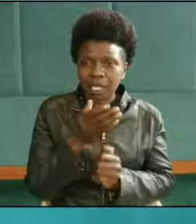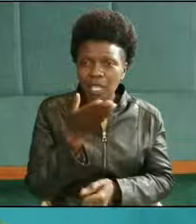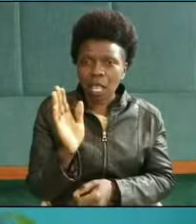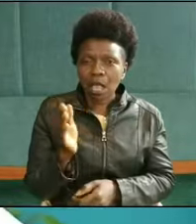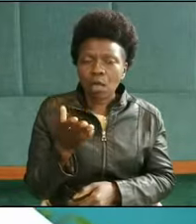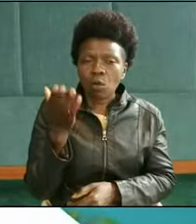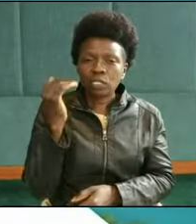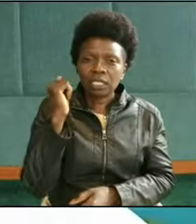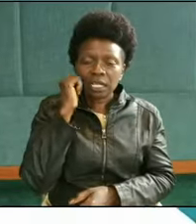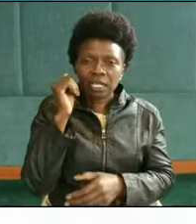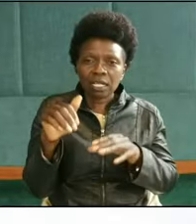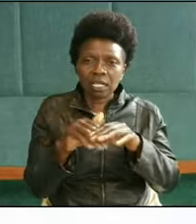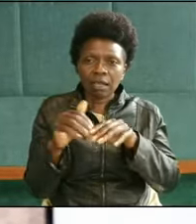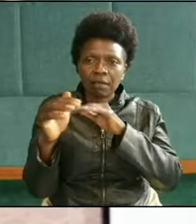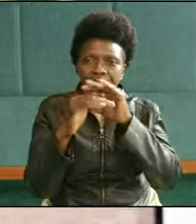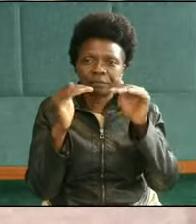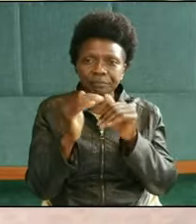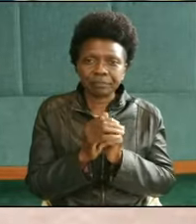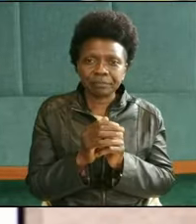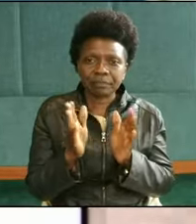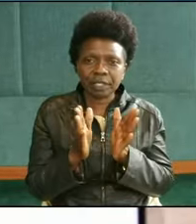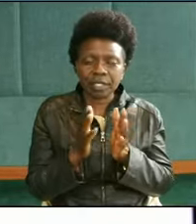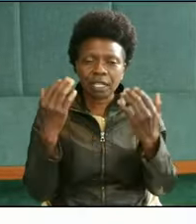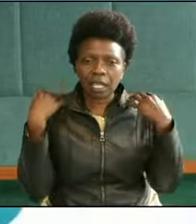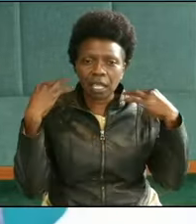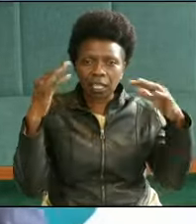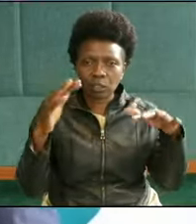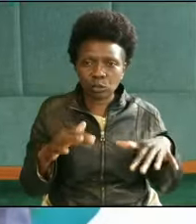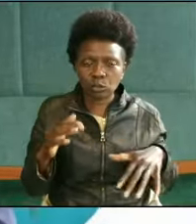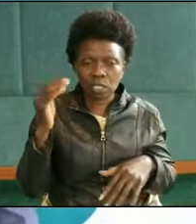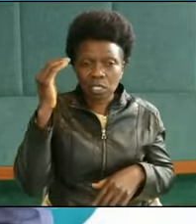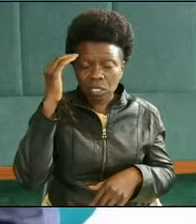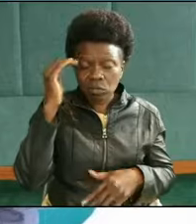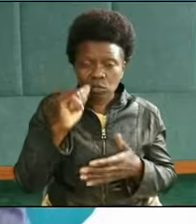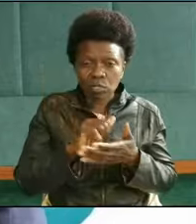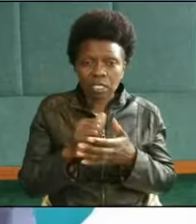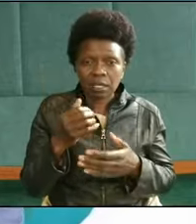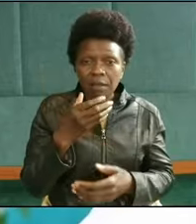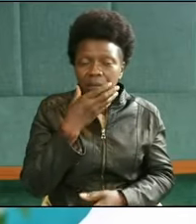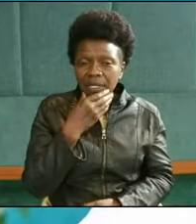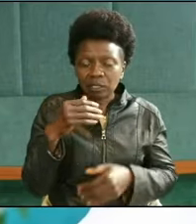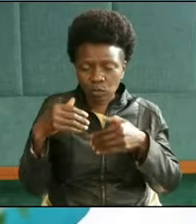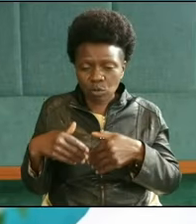There was sadness in heaven. Angels knew that man is